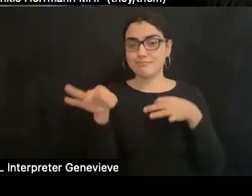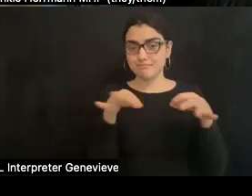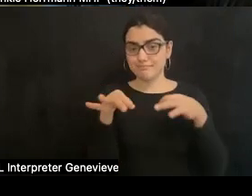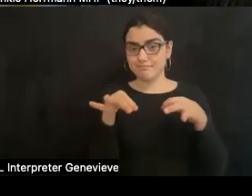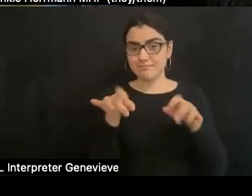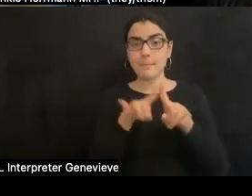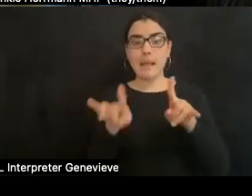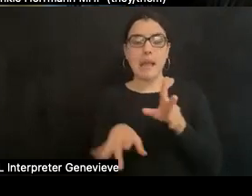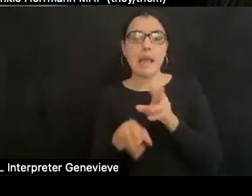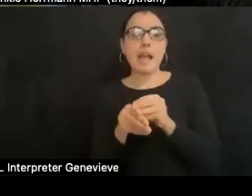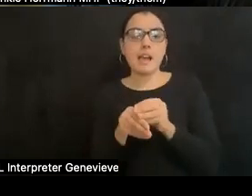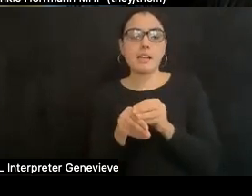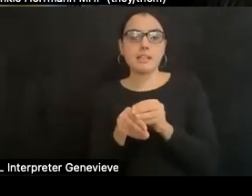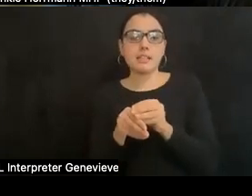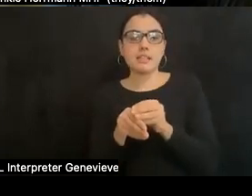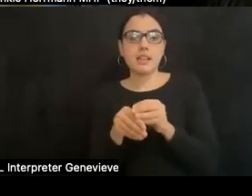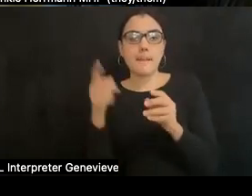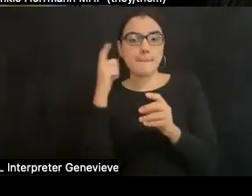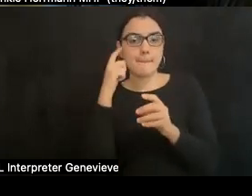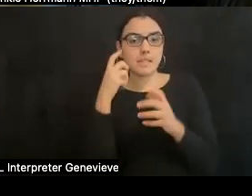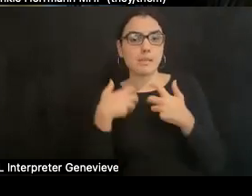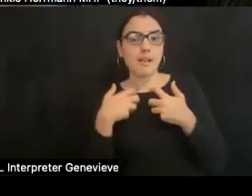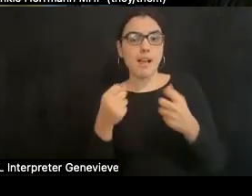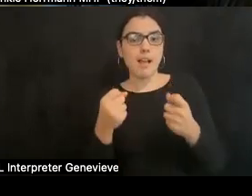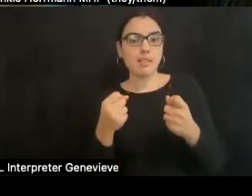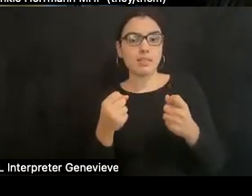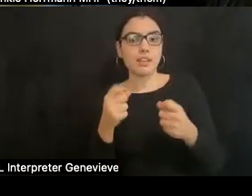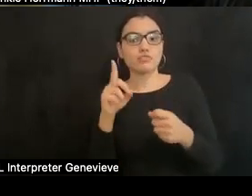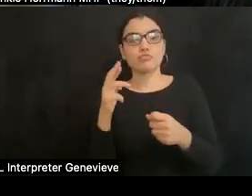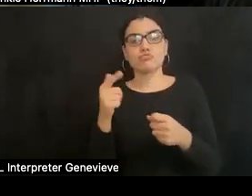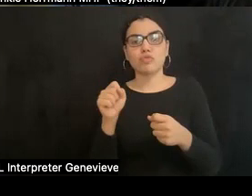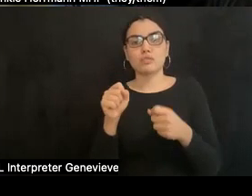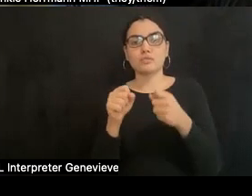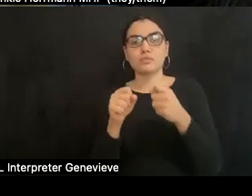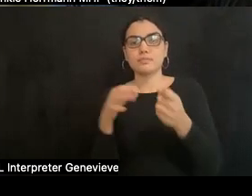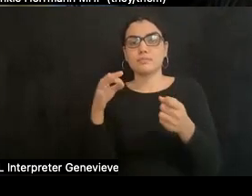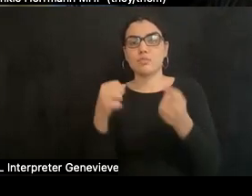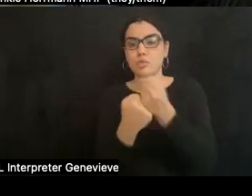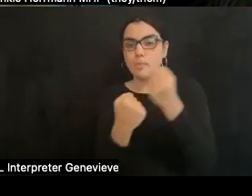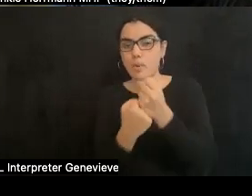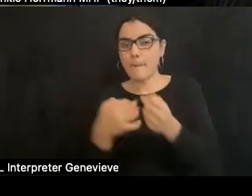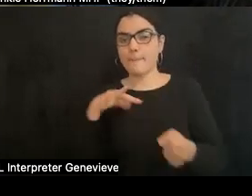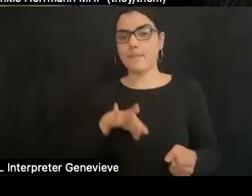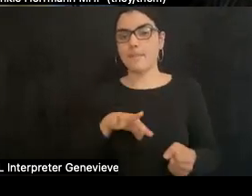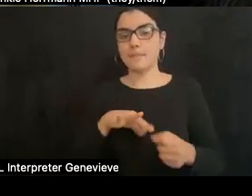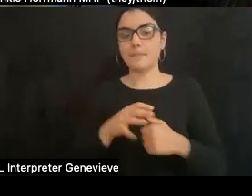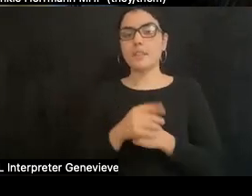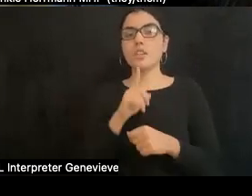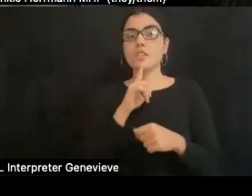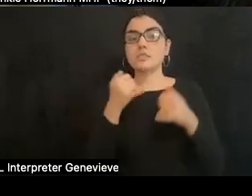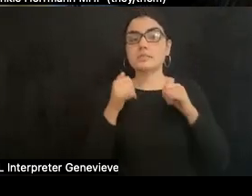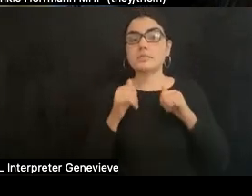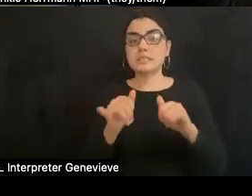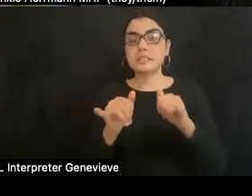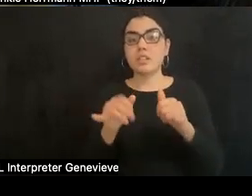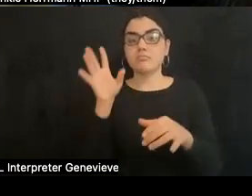has added additional mental health and substance use support benefits. So it's still a public health insurance program. It's still funded